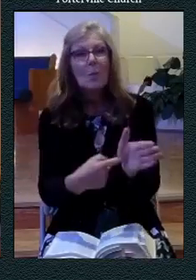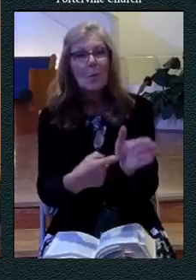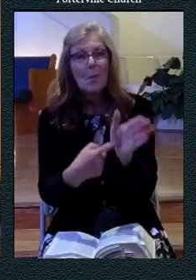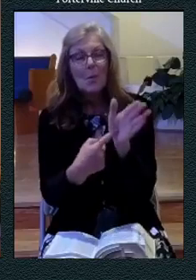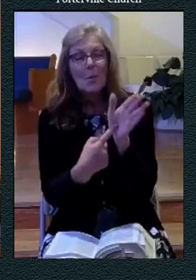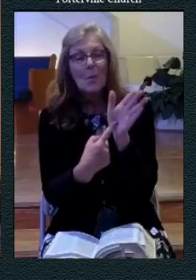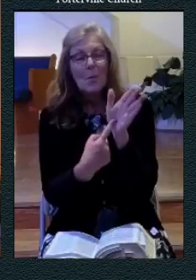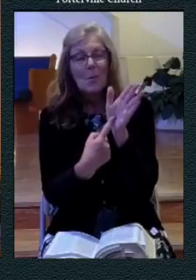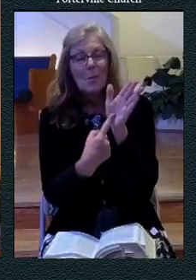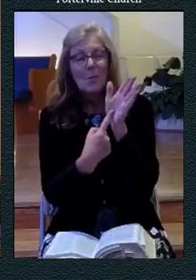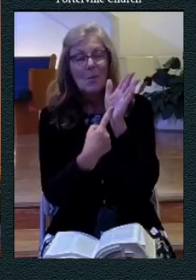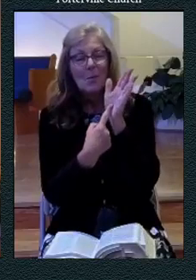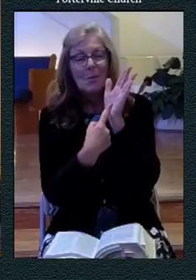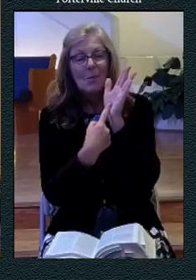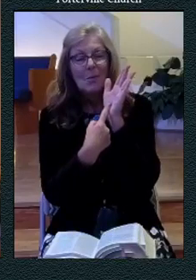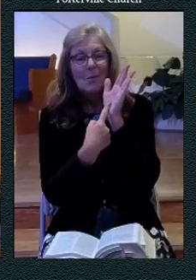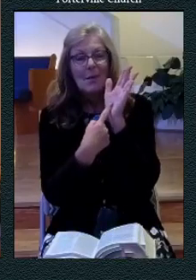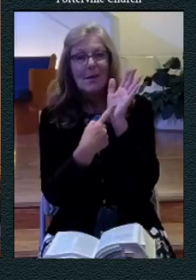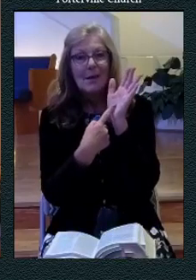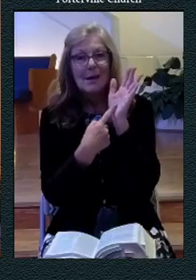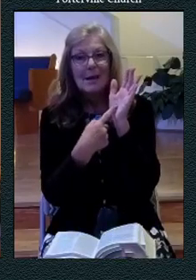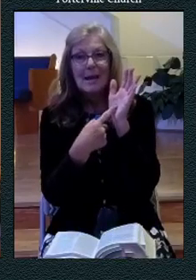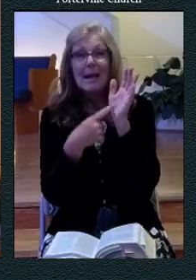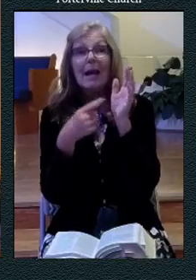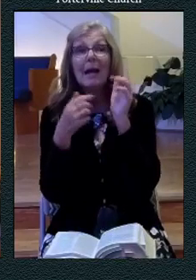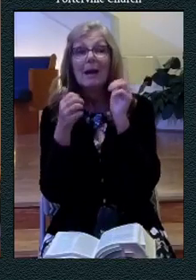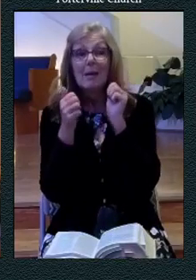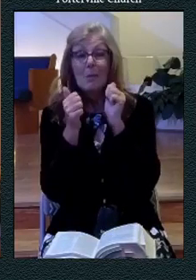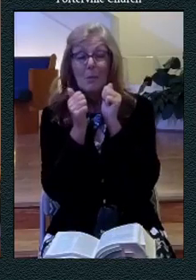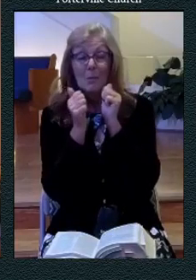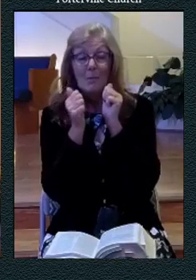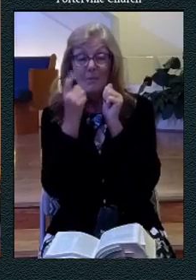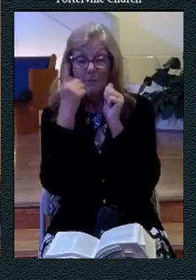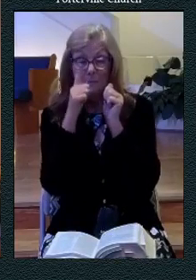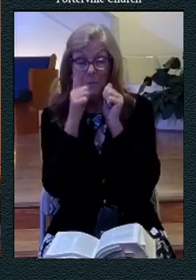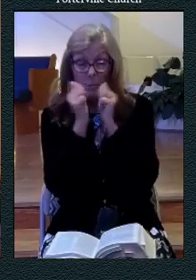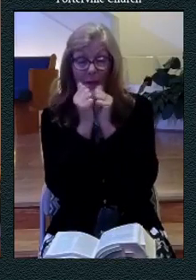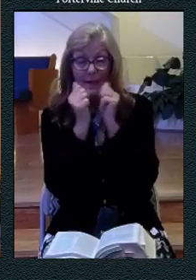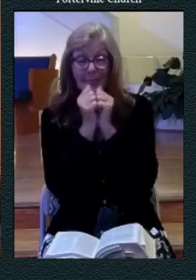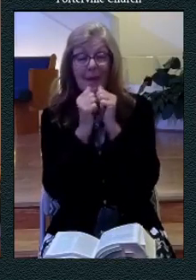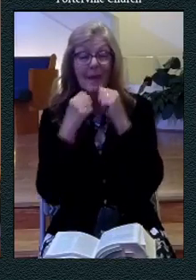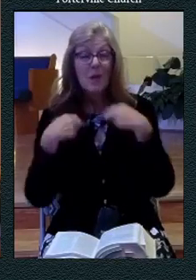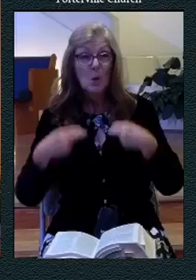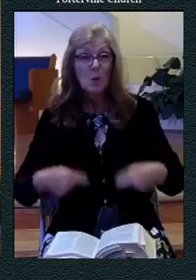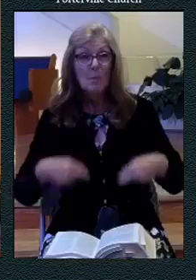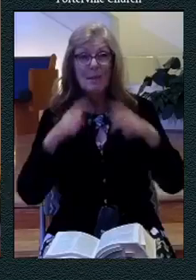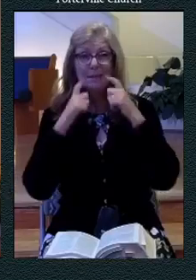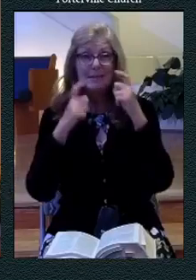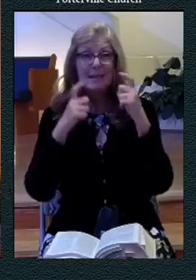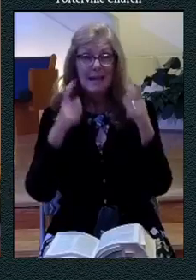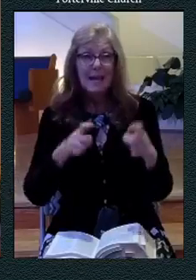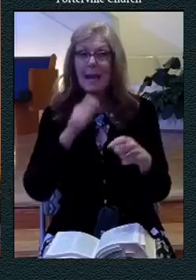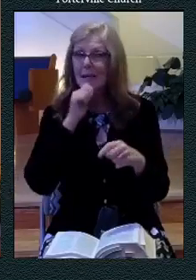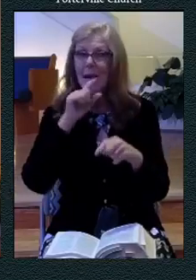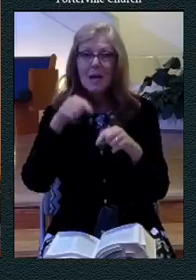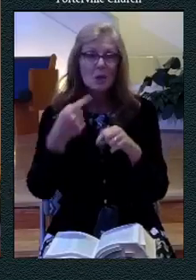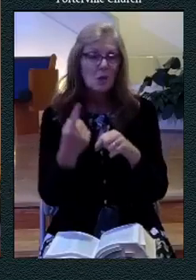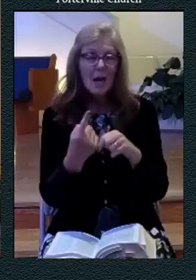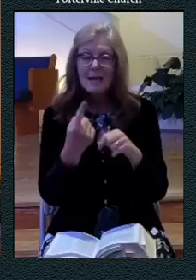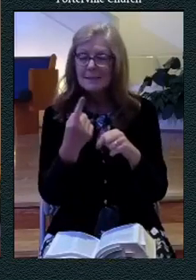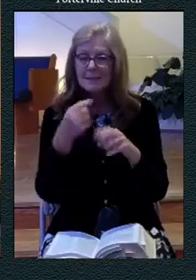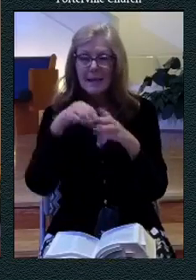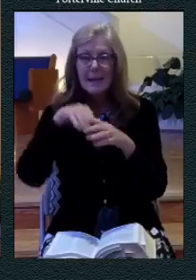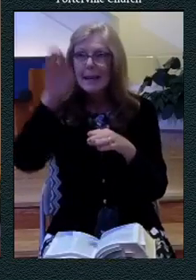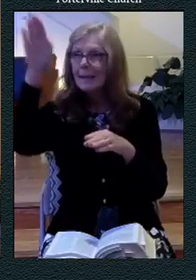where God concretely deals with human sin. It's not just in his mind, not just some abracadabra that